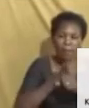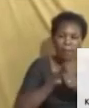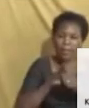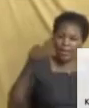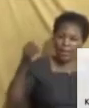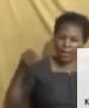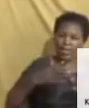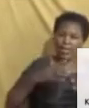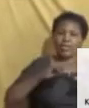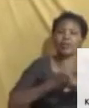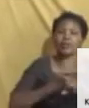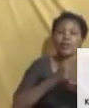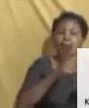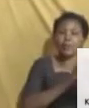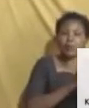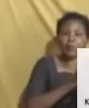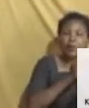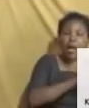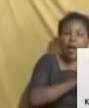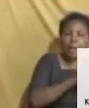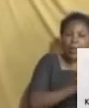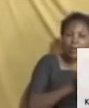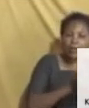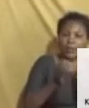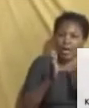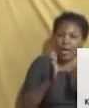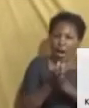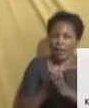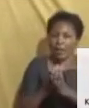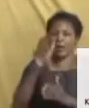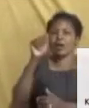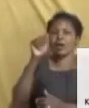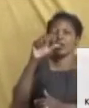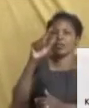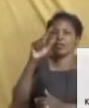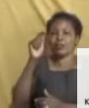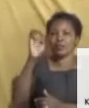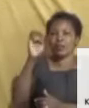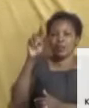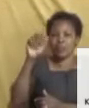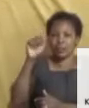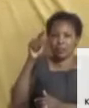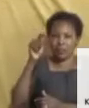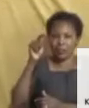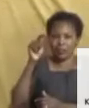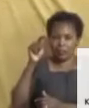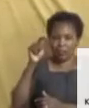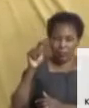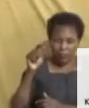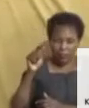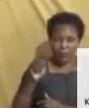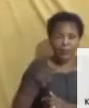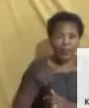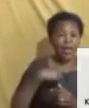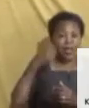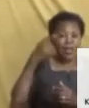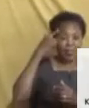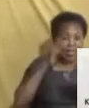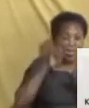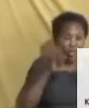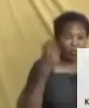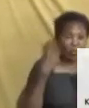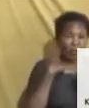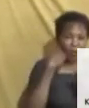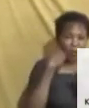between amendment and alteration. I believe, therefore, there is merit in the framing of issue number 1